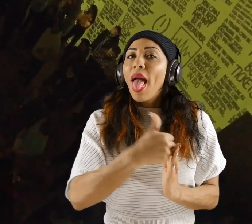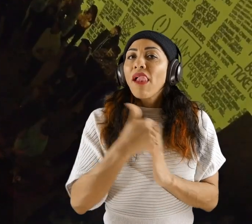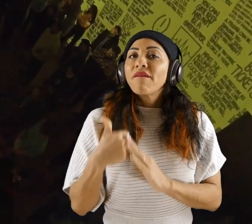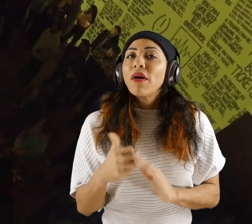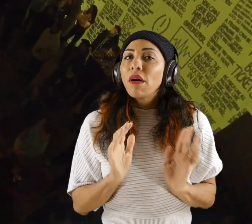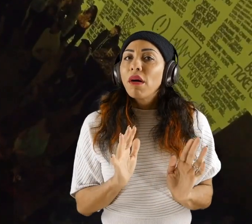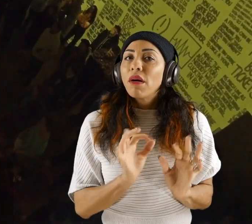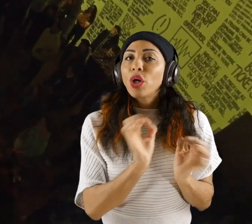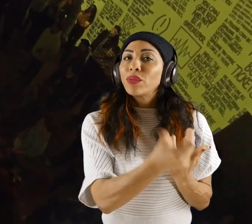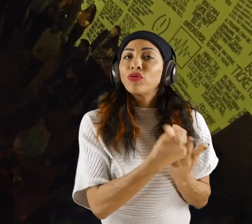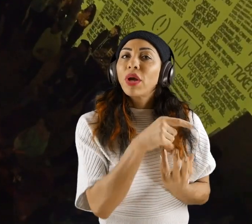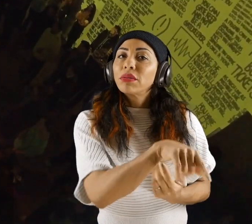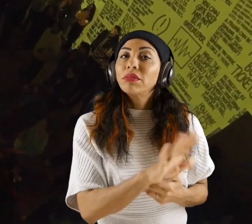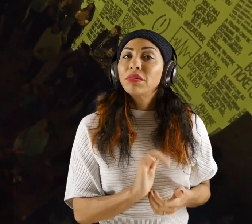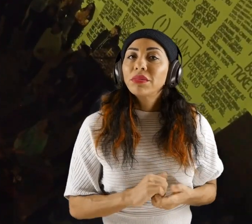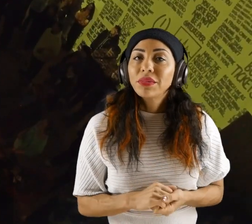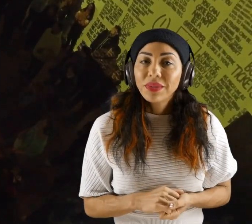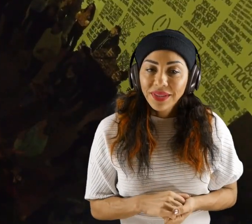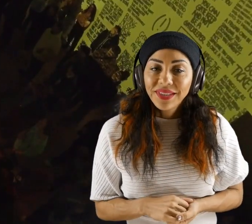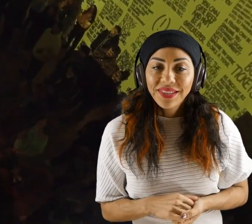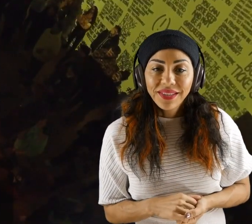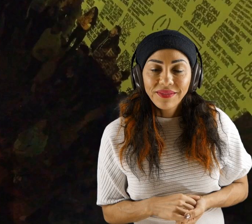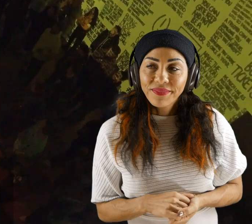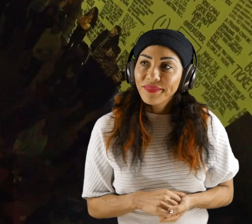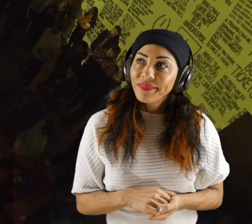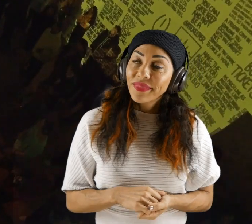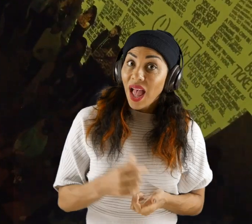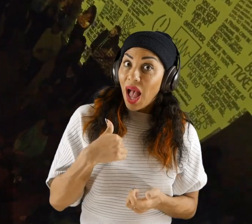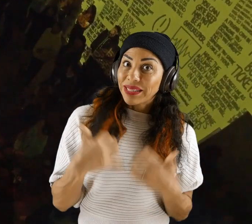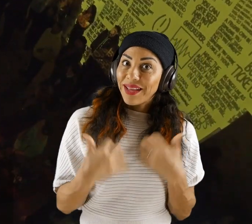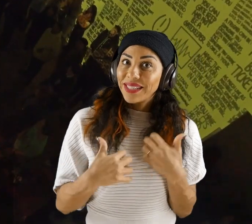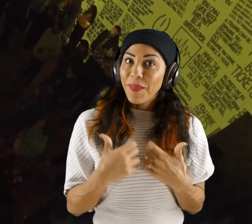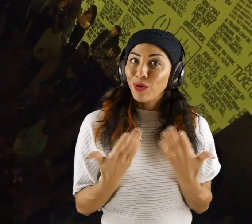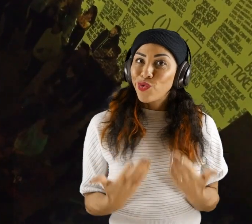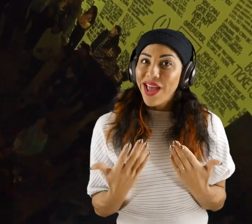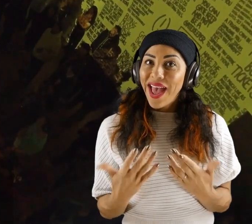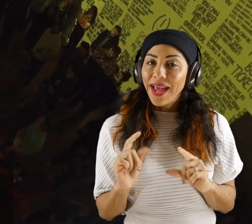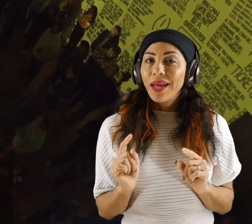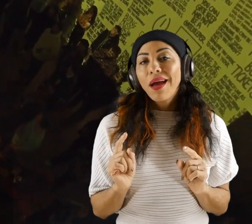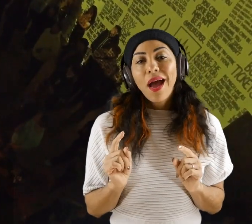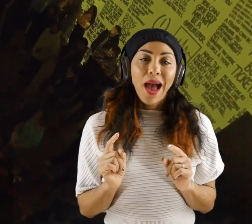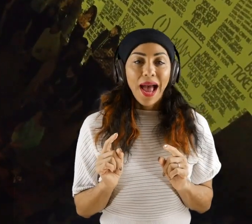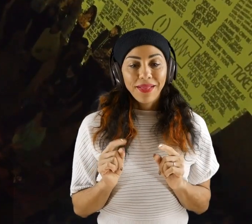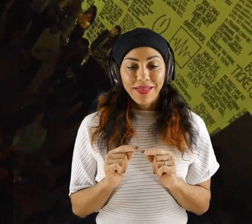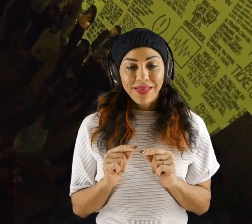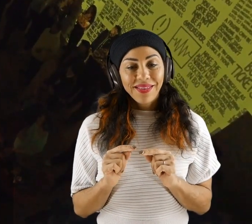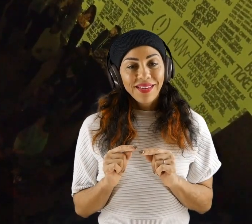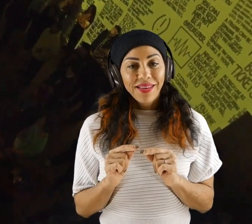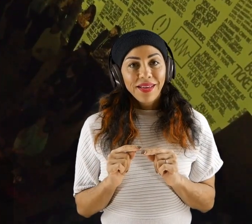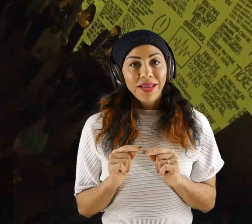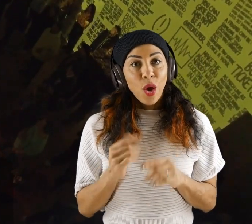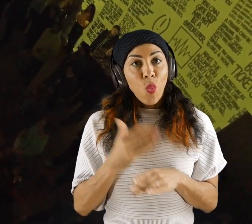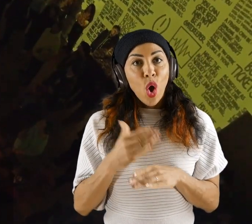maybe the reason why I'm excited about today and the next phase of this piece of work, because I guess all of